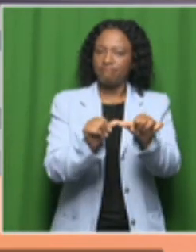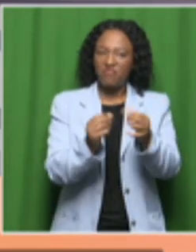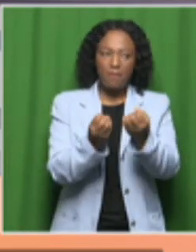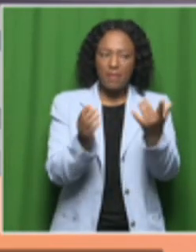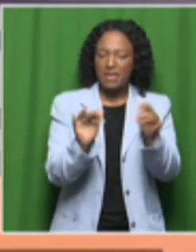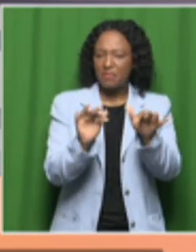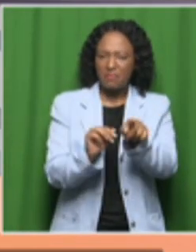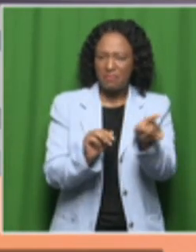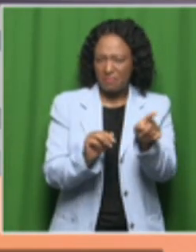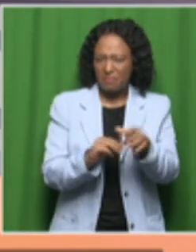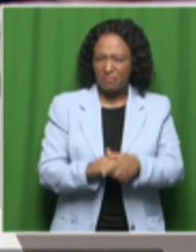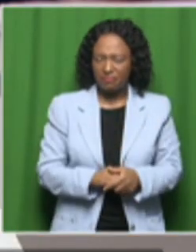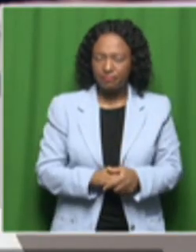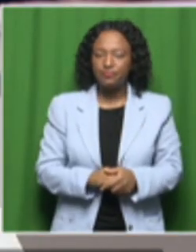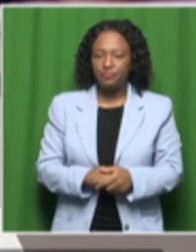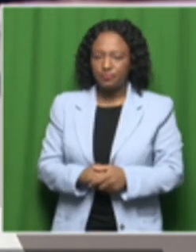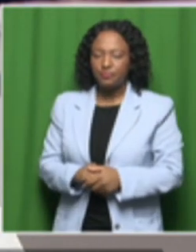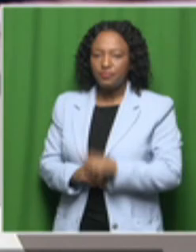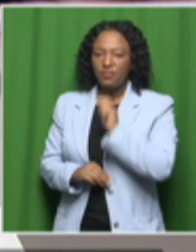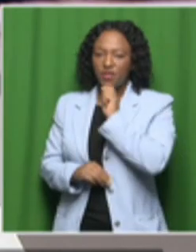Yeah, that's true. I think